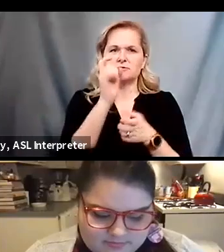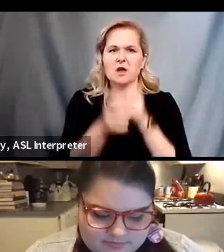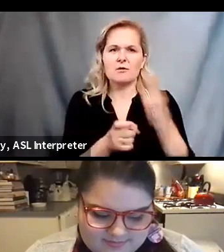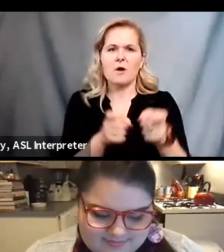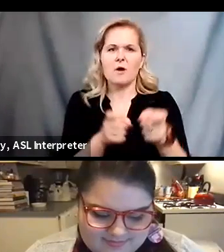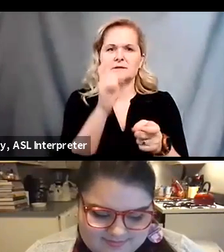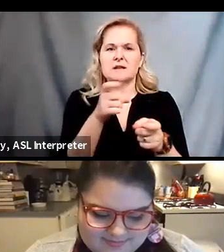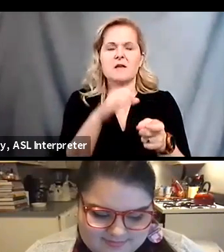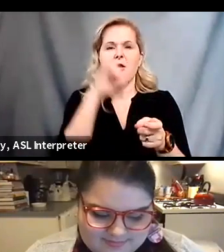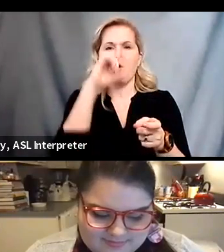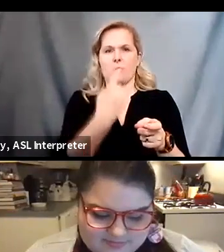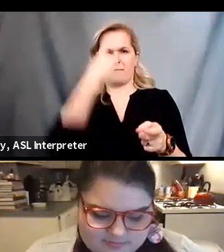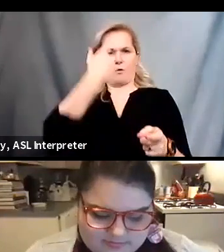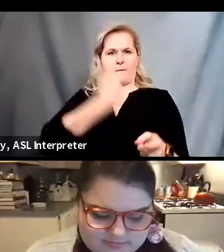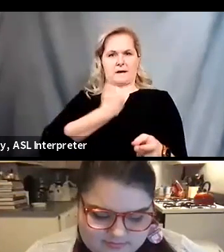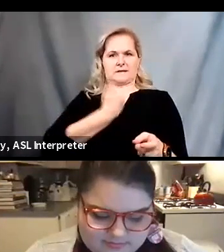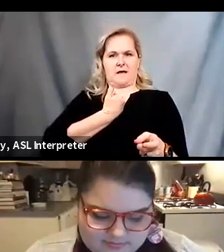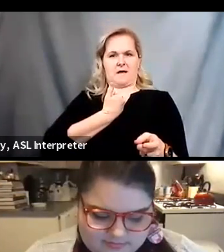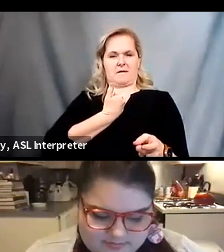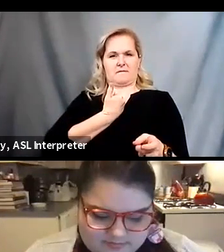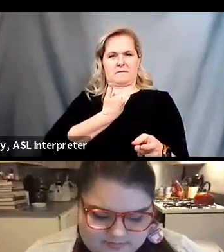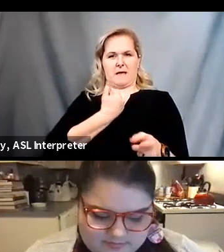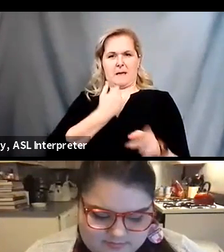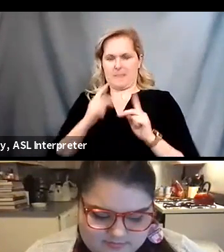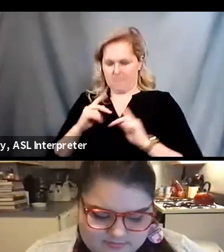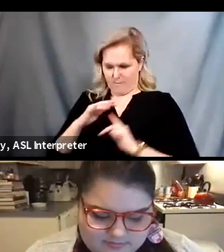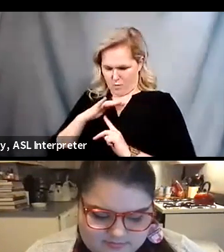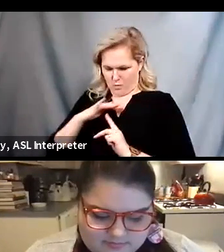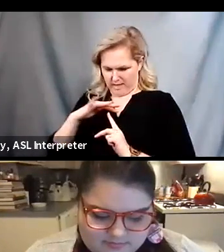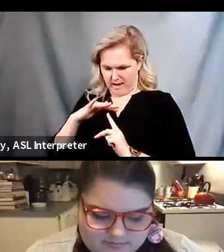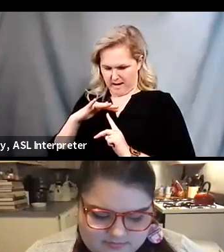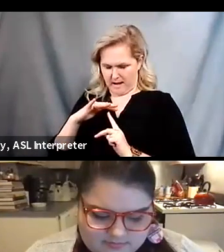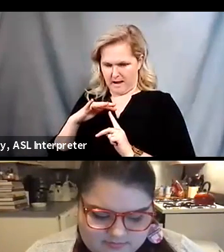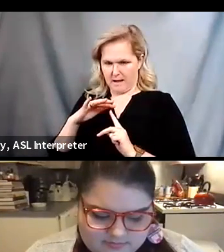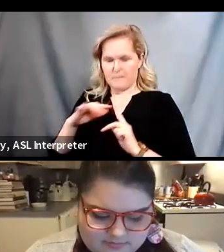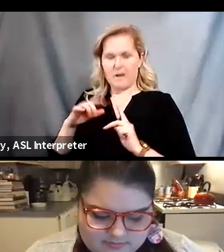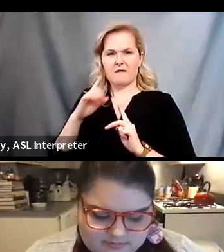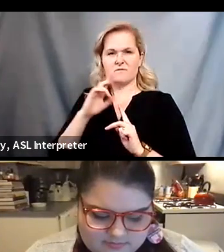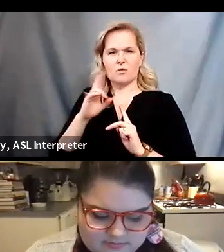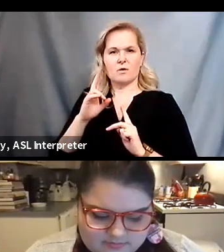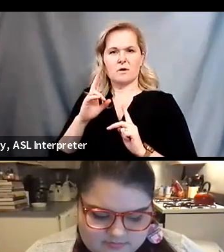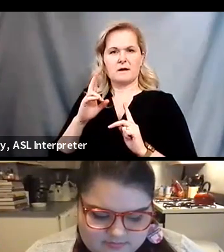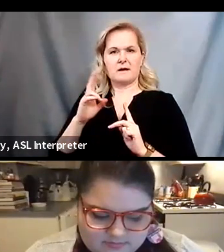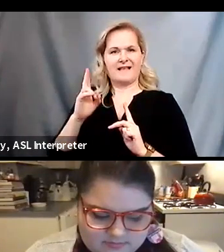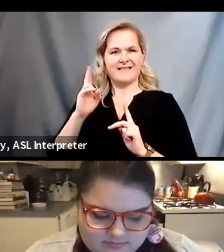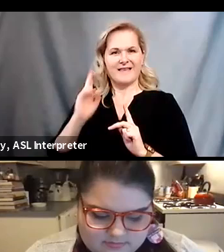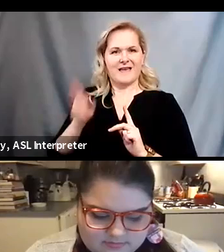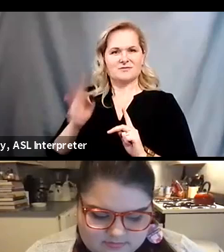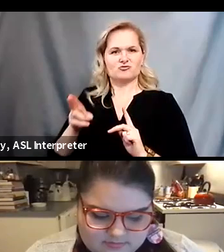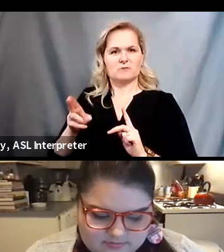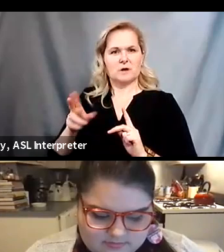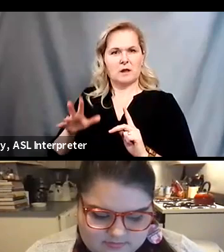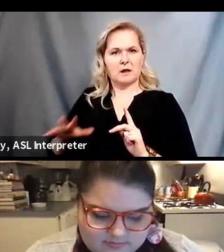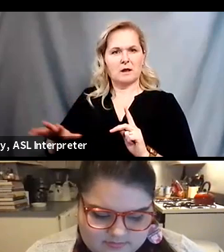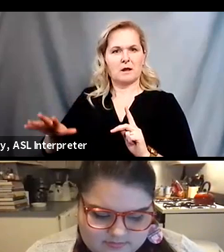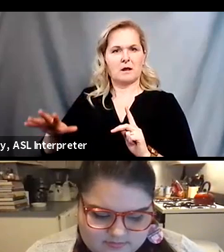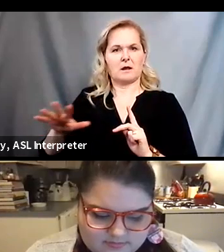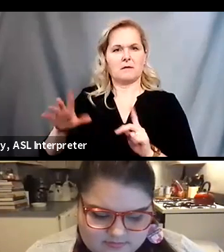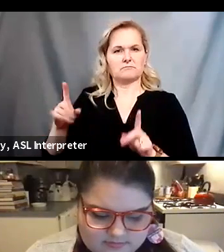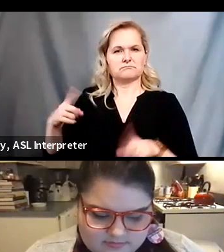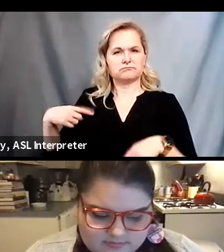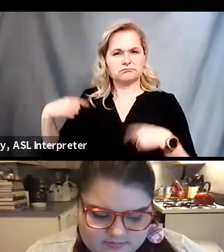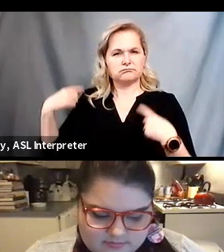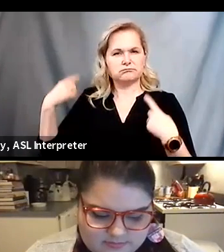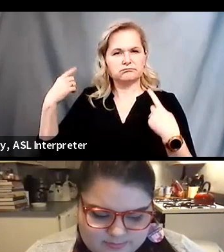for myself and the people or the people immediately in the space, but for the history and, you know, in all time being